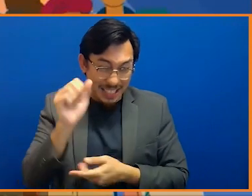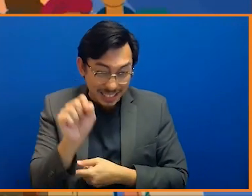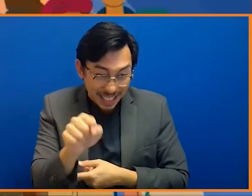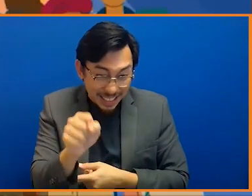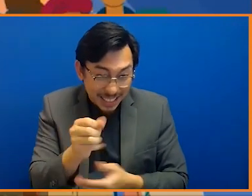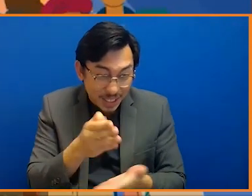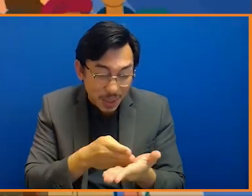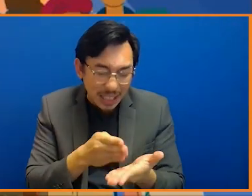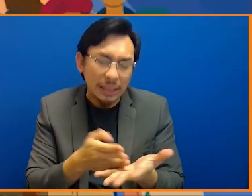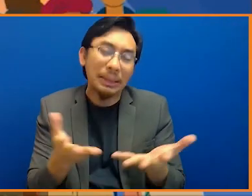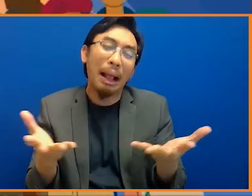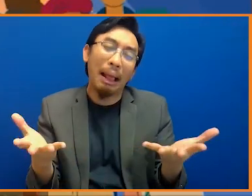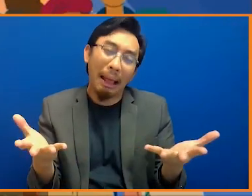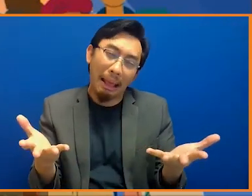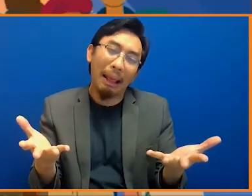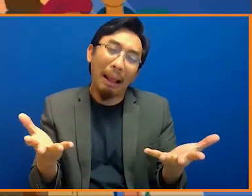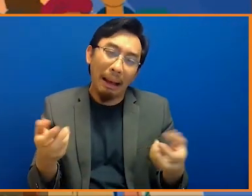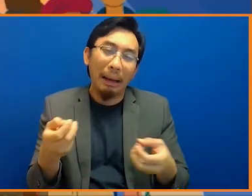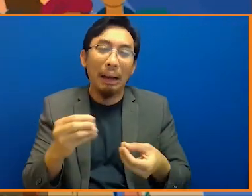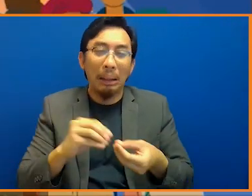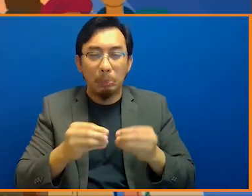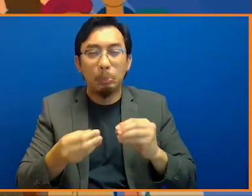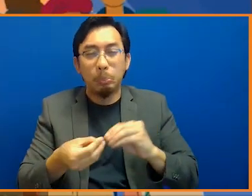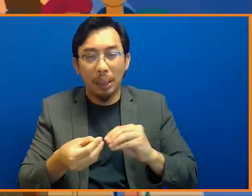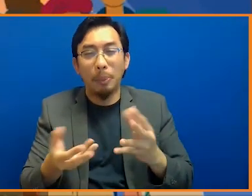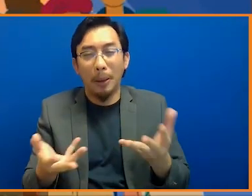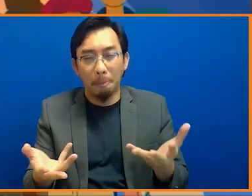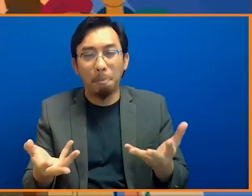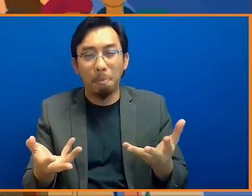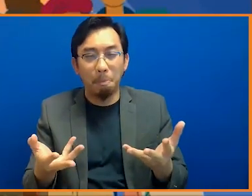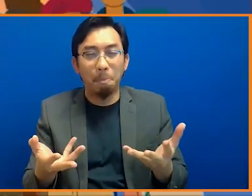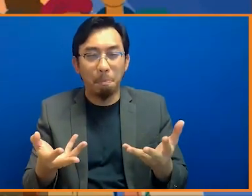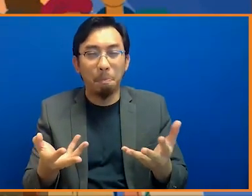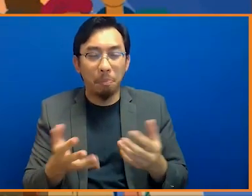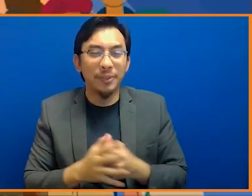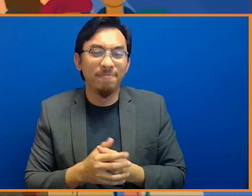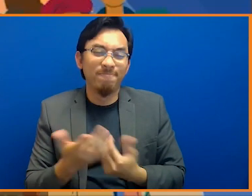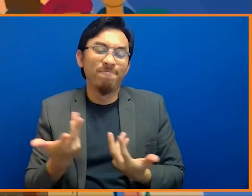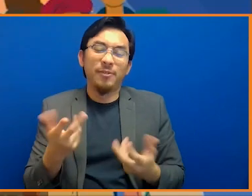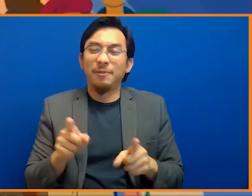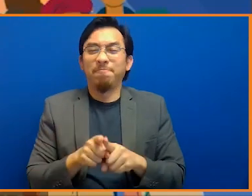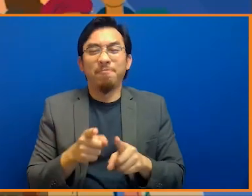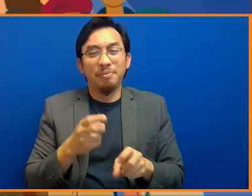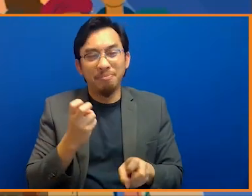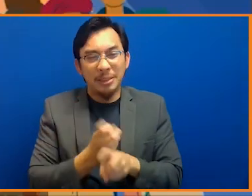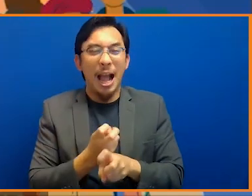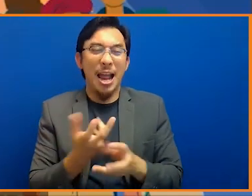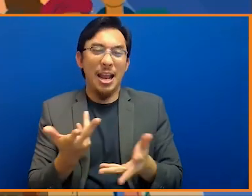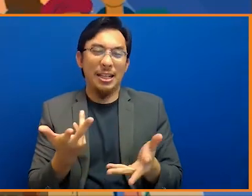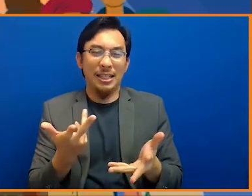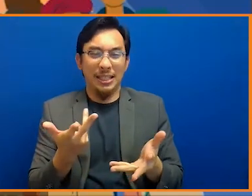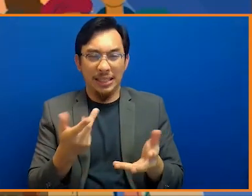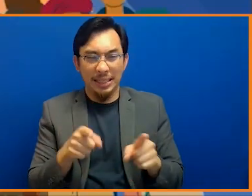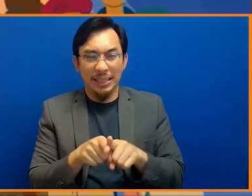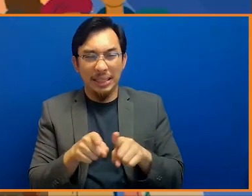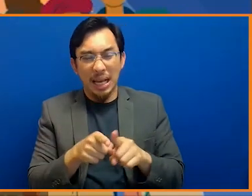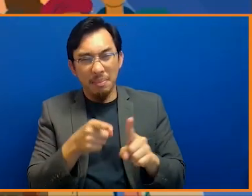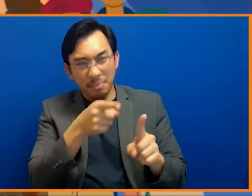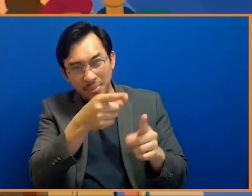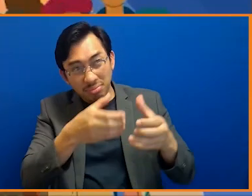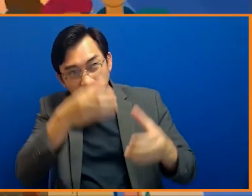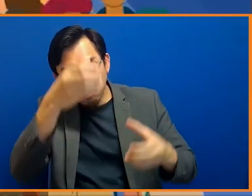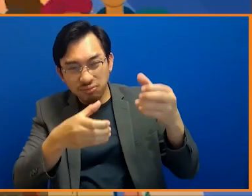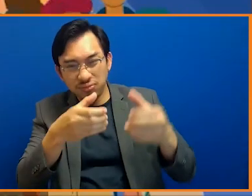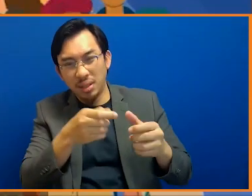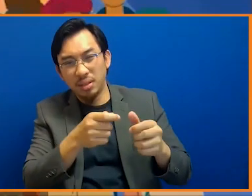right? But it's hard for us to maintain and also to operate such kind of single purpose